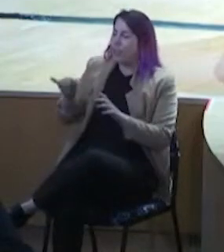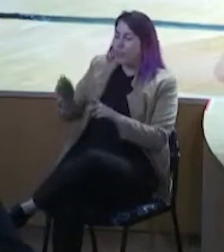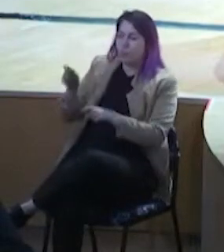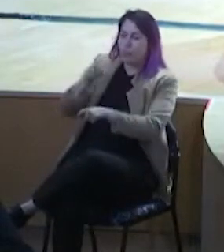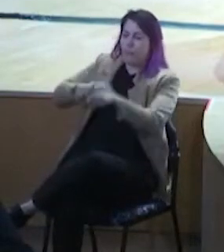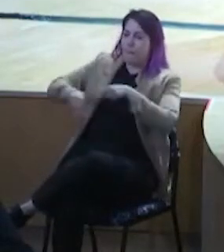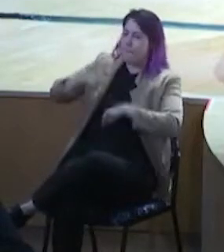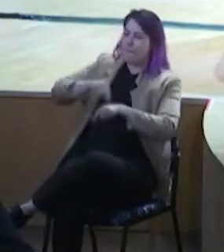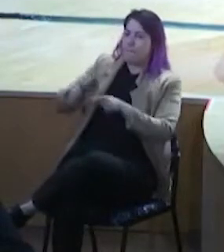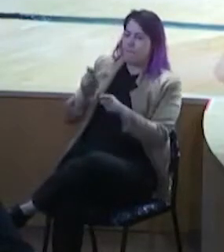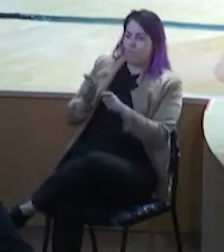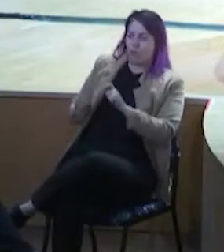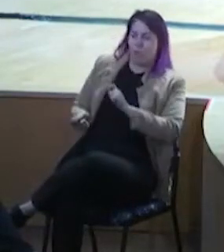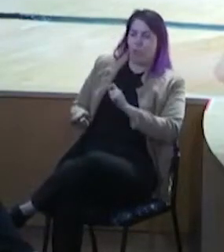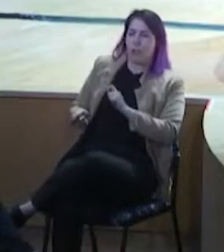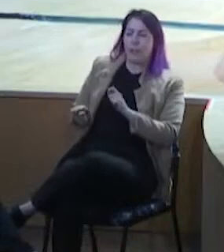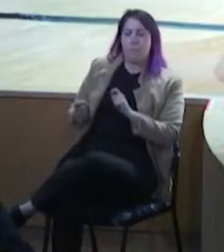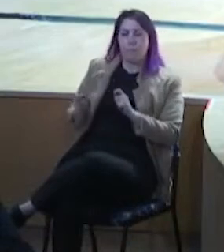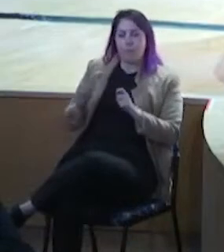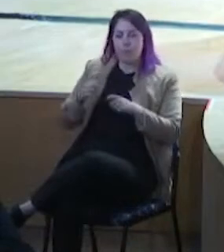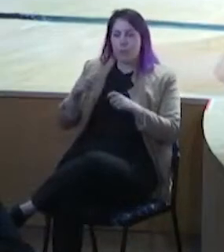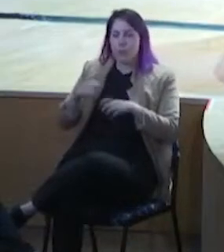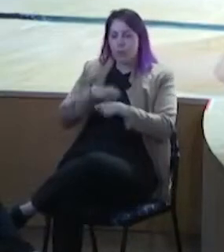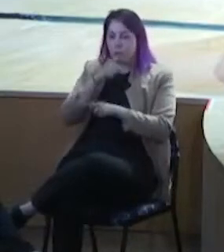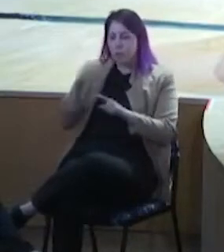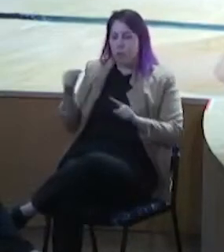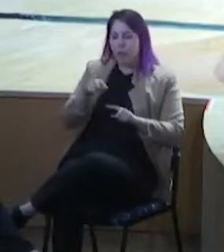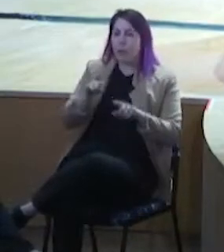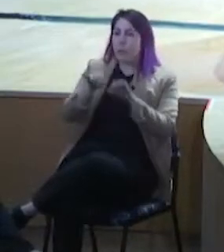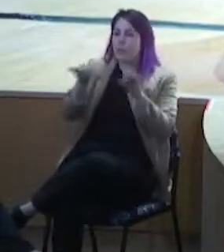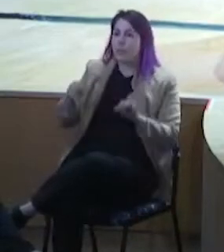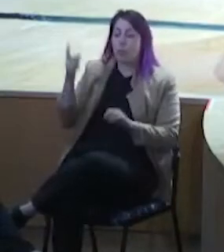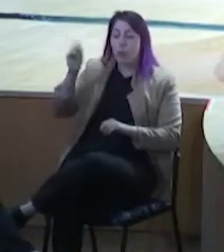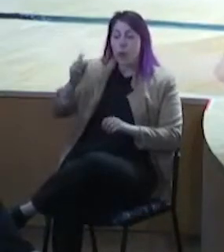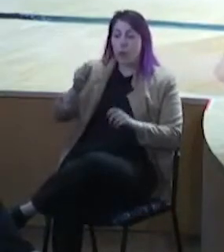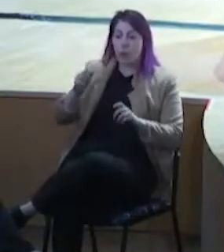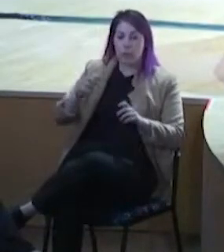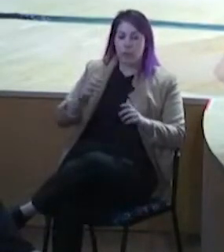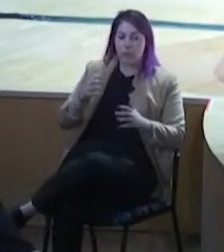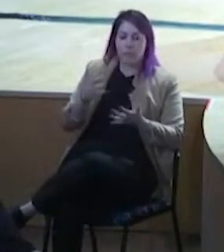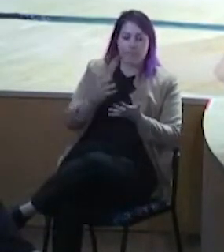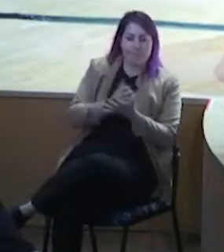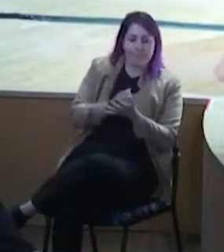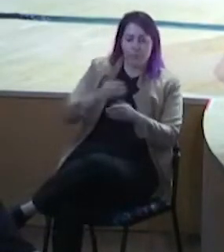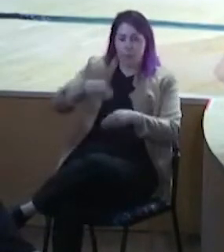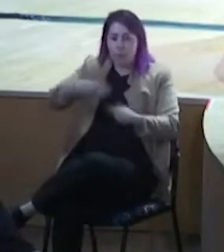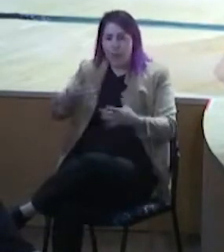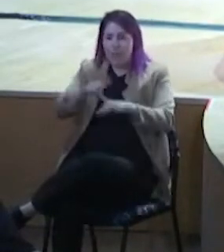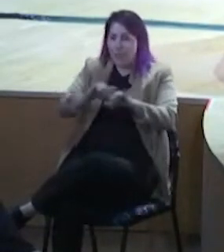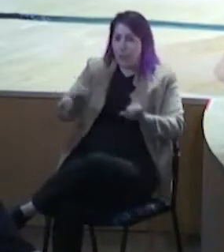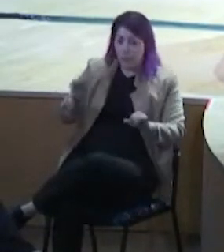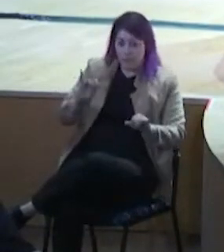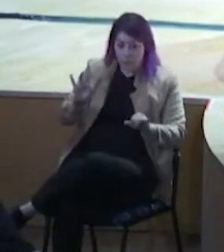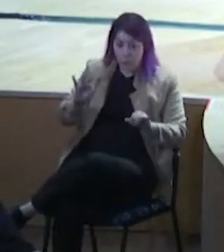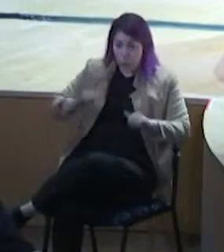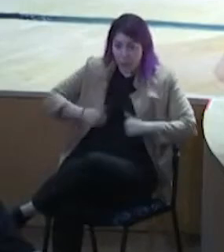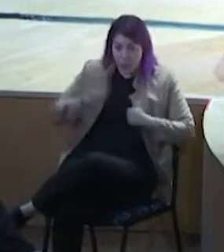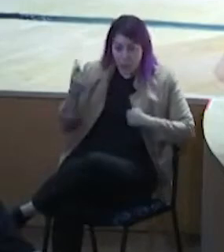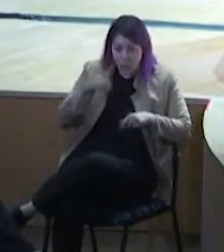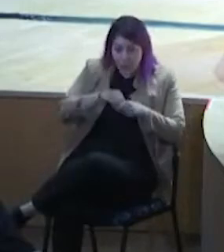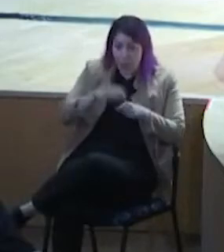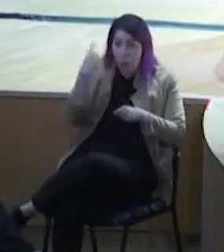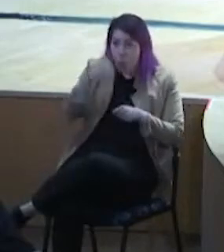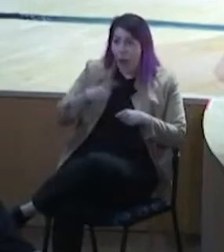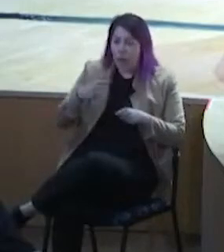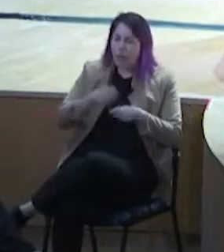things and get back to that ahupua'a system where if you're living somewhere in Hawaii, you should be contributing to the health